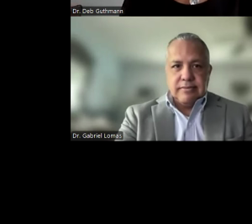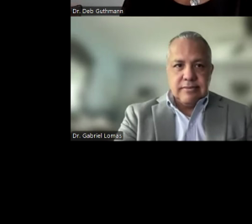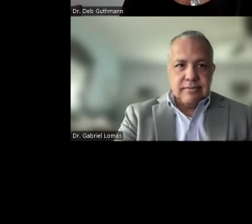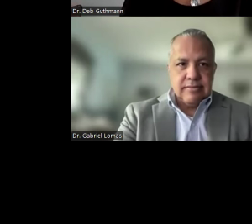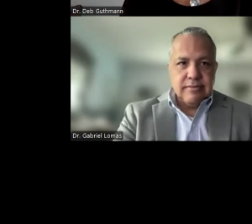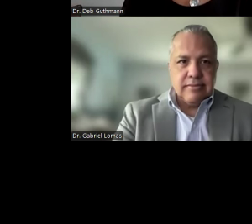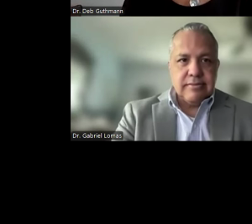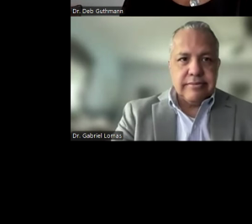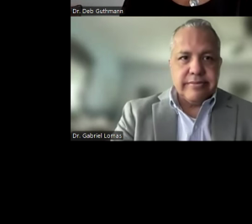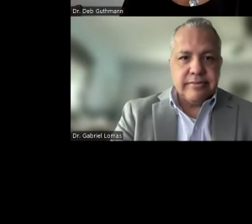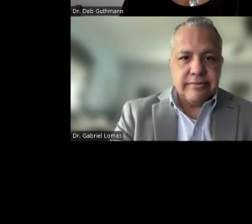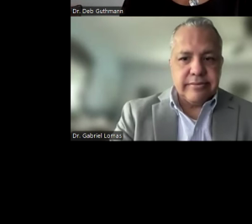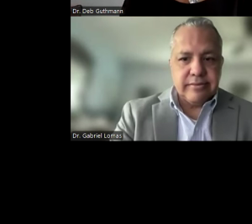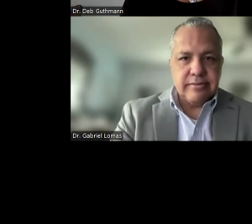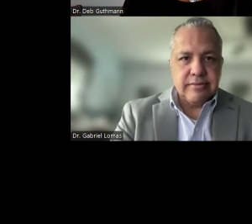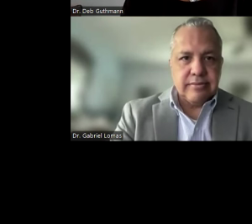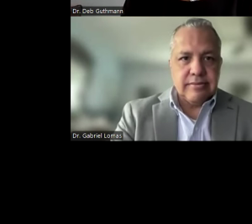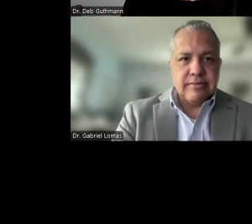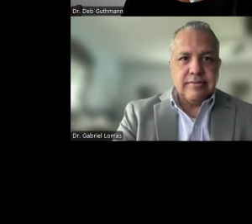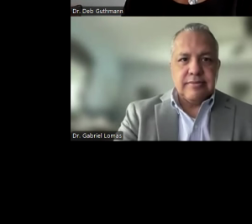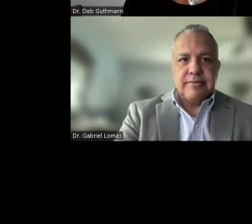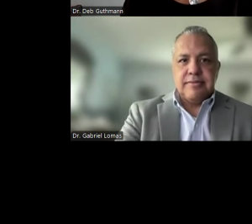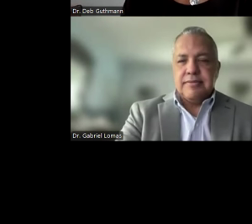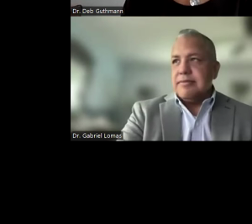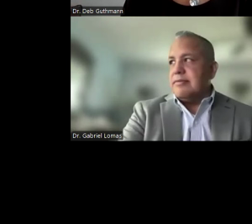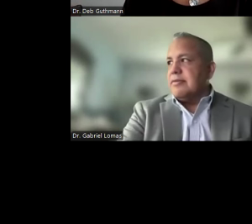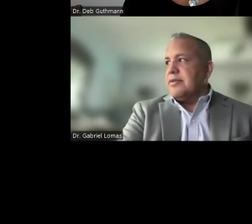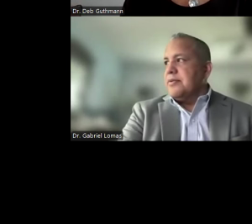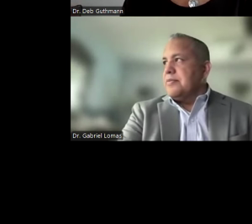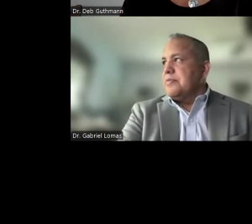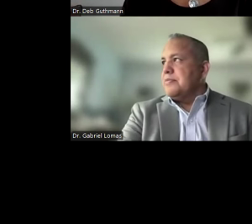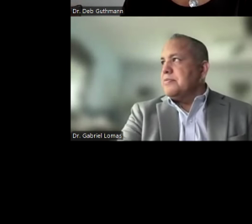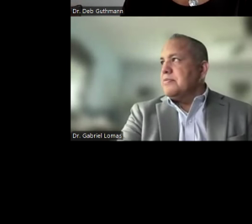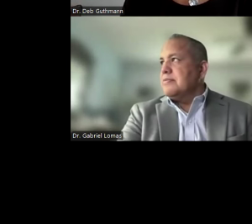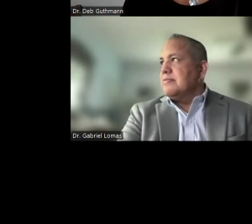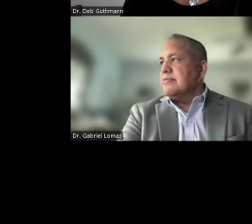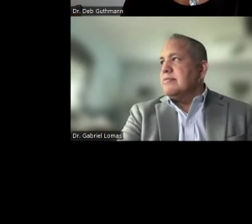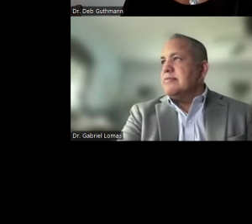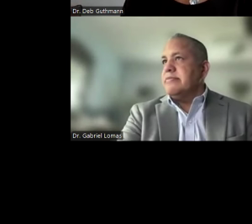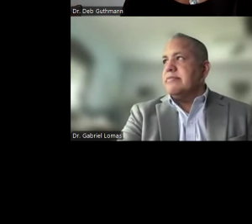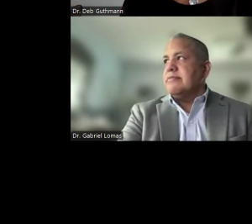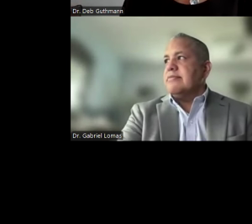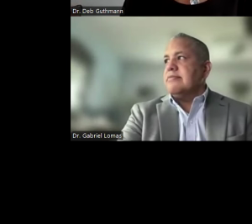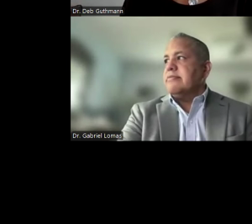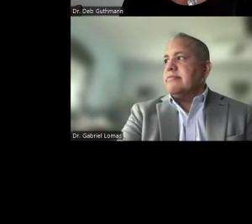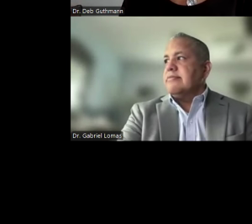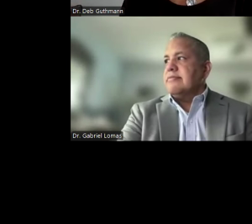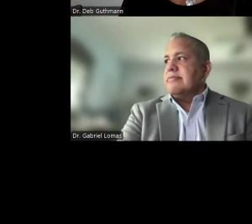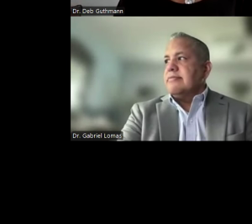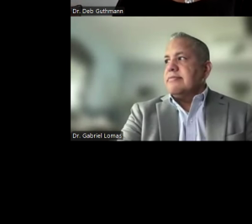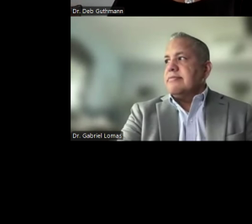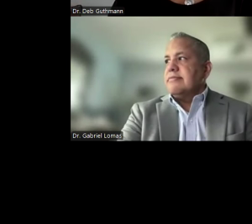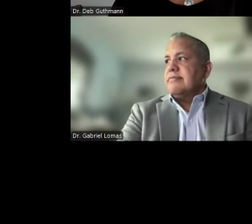use services. And now I'm very excited to see the focus on the court system and the forensic